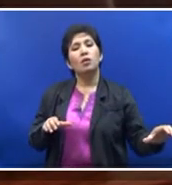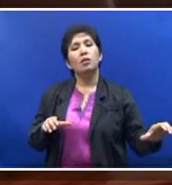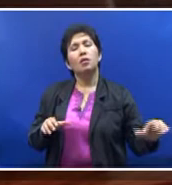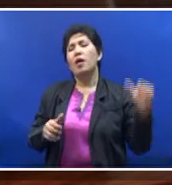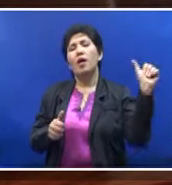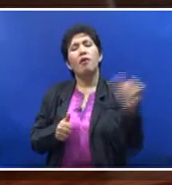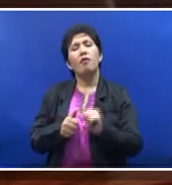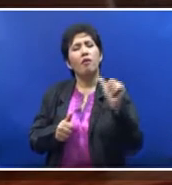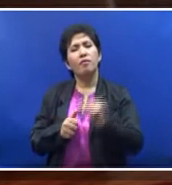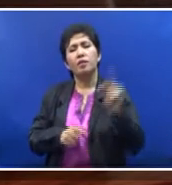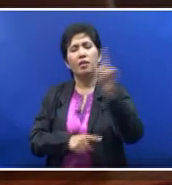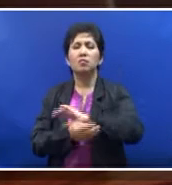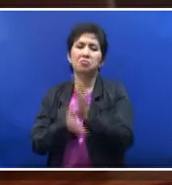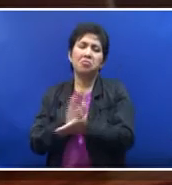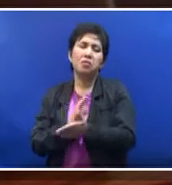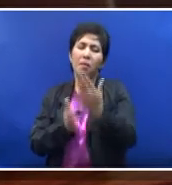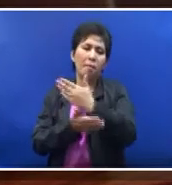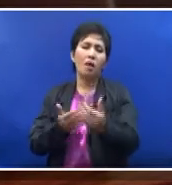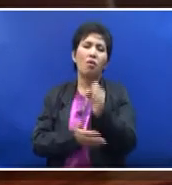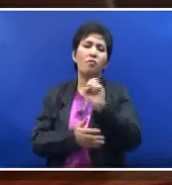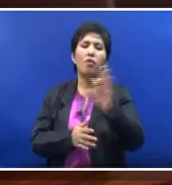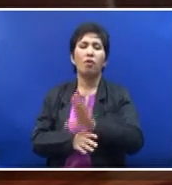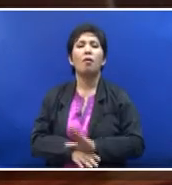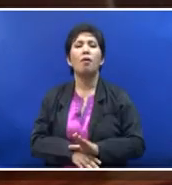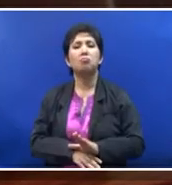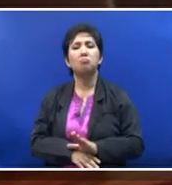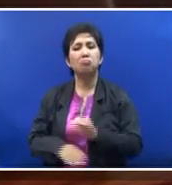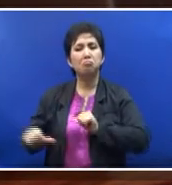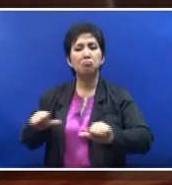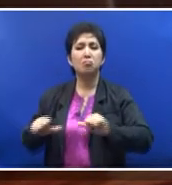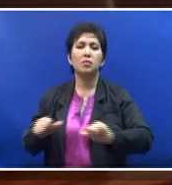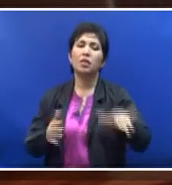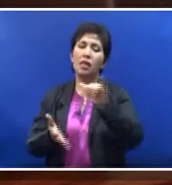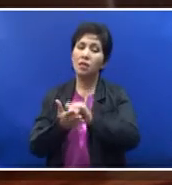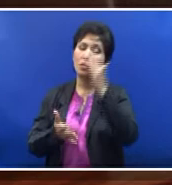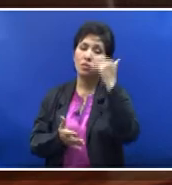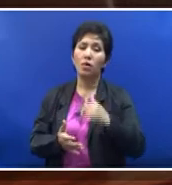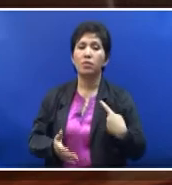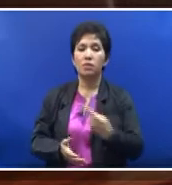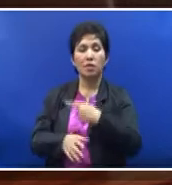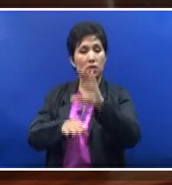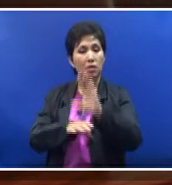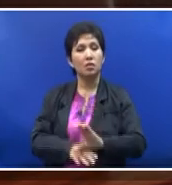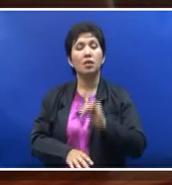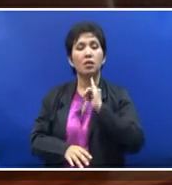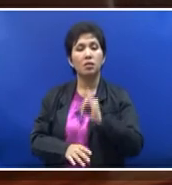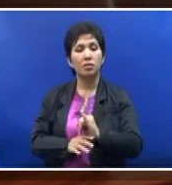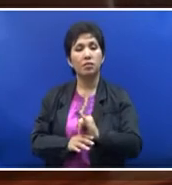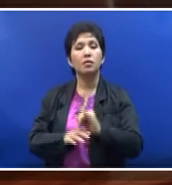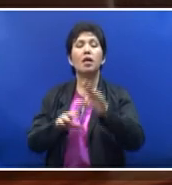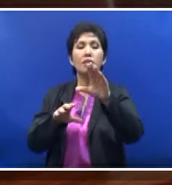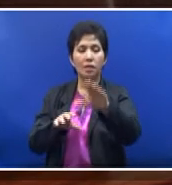you didn't aware that that is already part of your culture. Okay, so that is why it is said that culture is taken